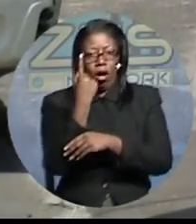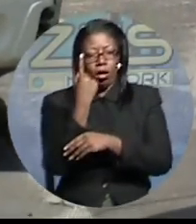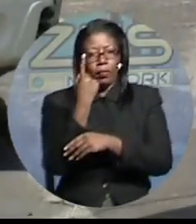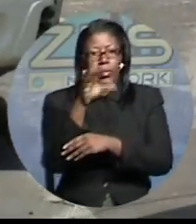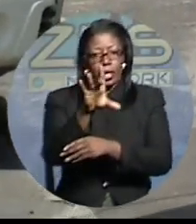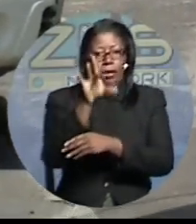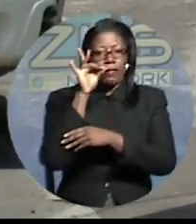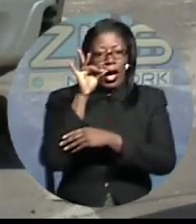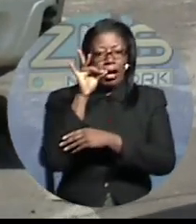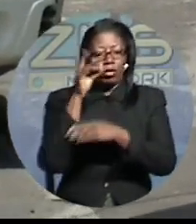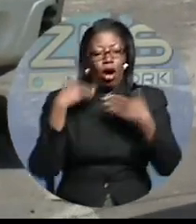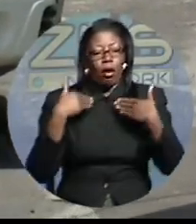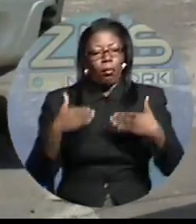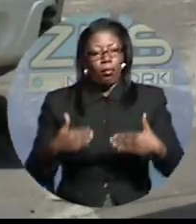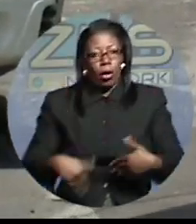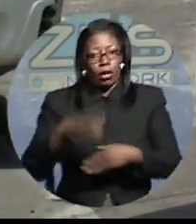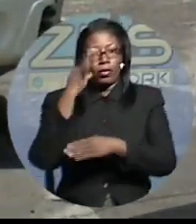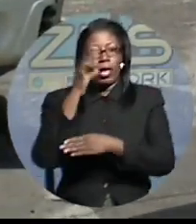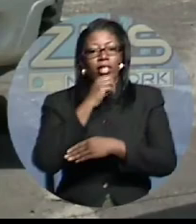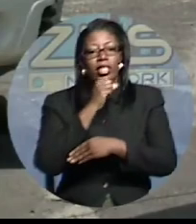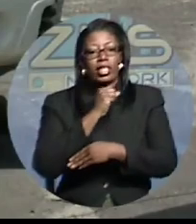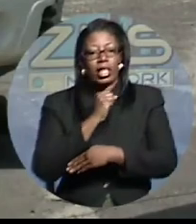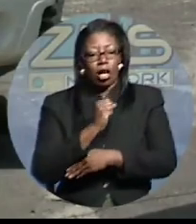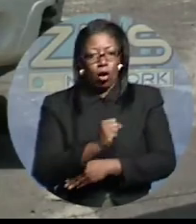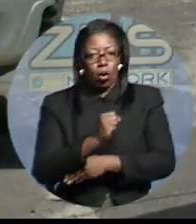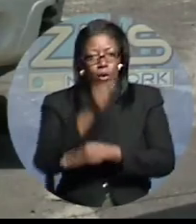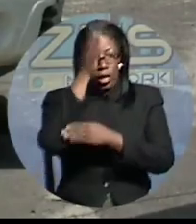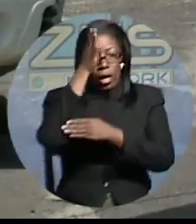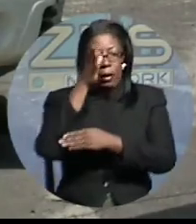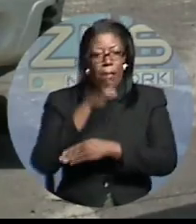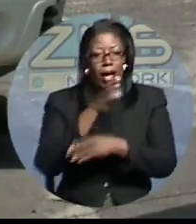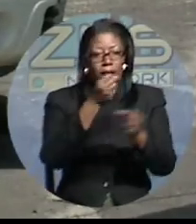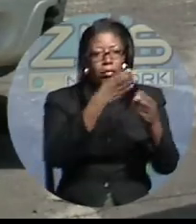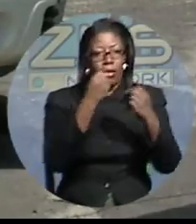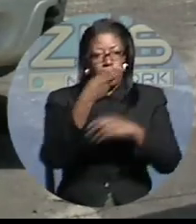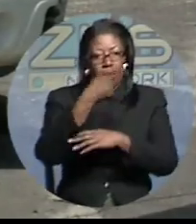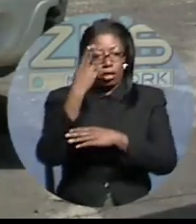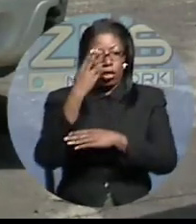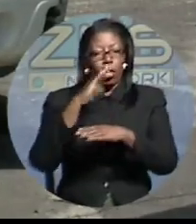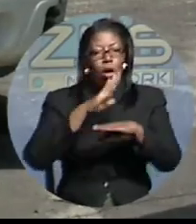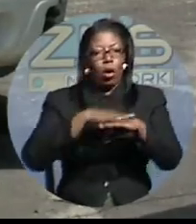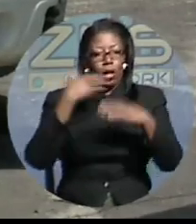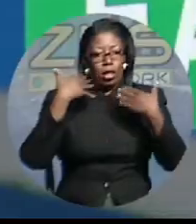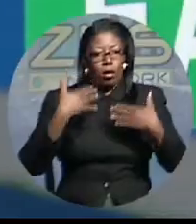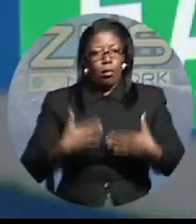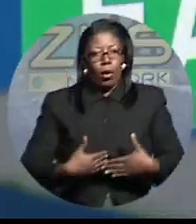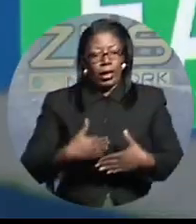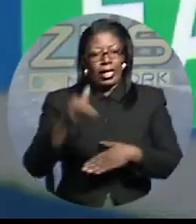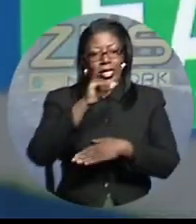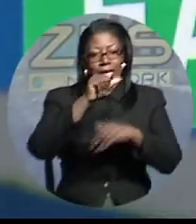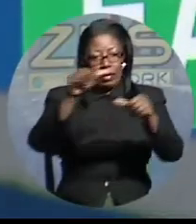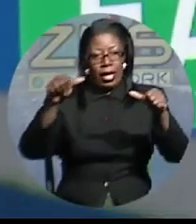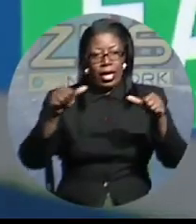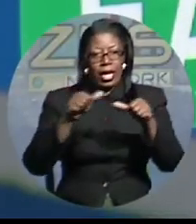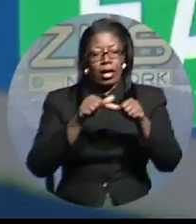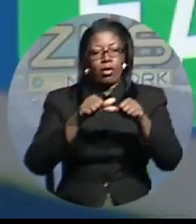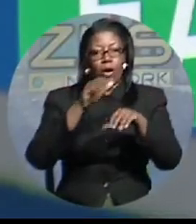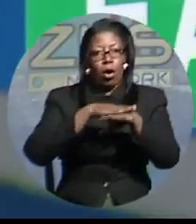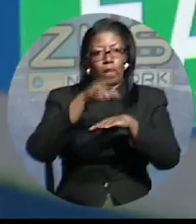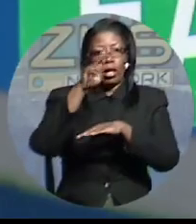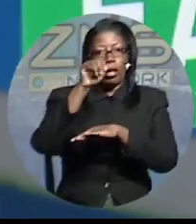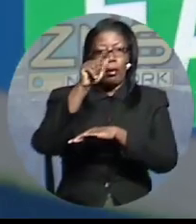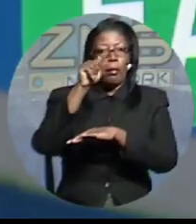lifeless body of a 19-year-old man with multiple gunshot wounds about the body on Milton Street. He was later pronounced dead at the